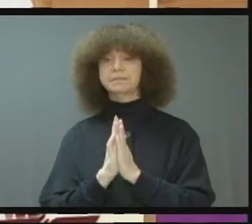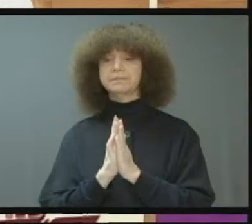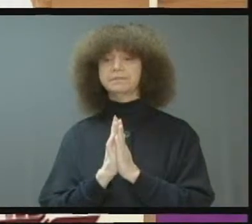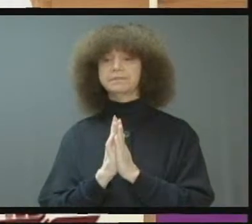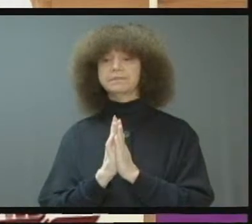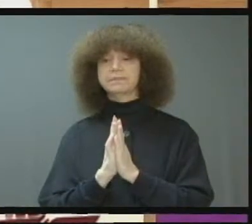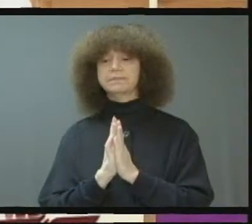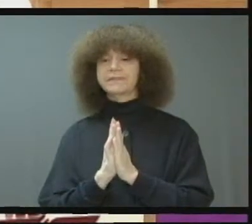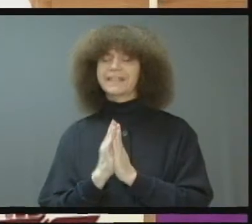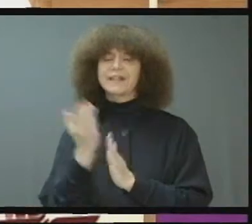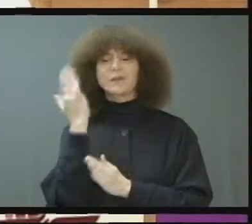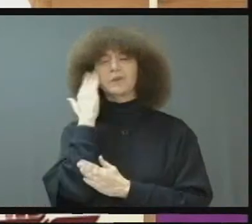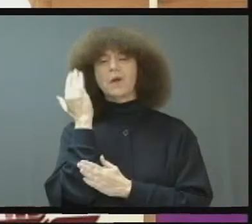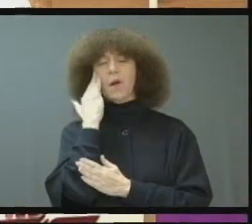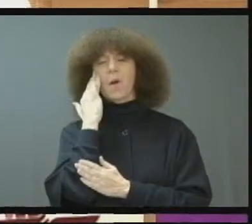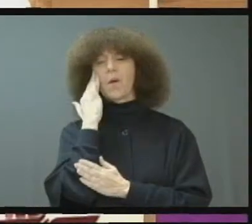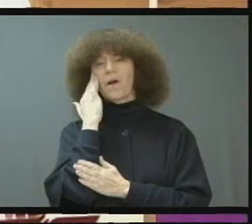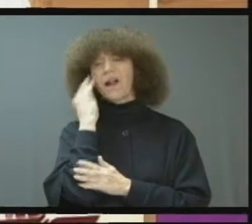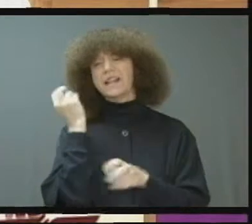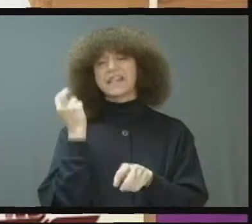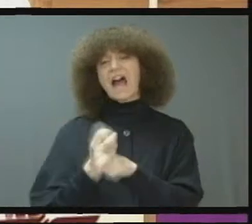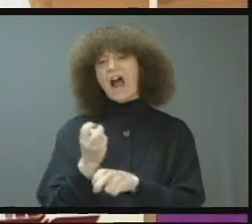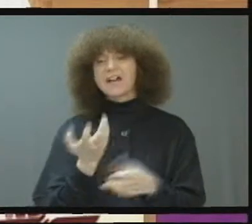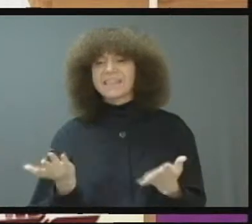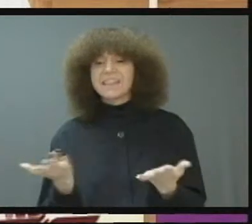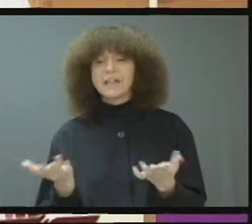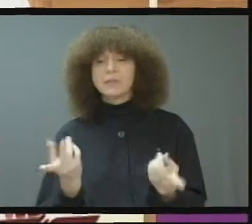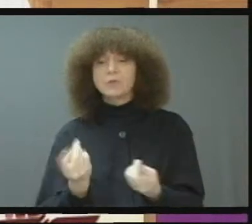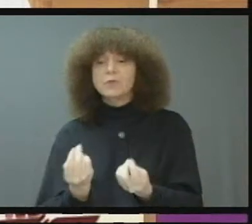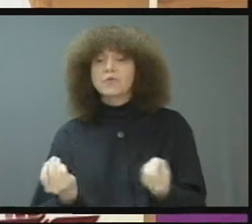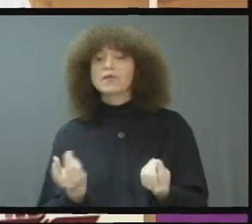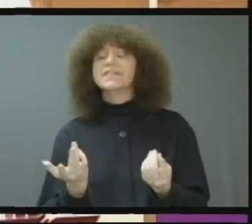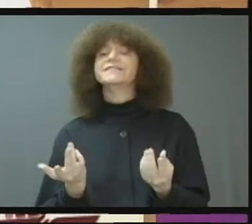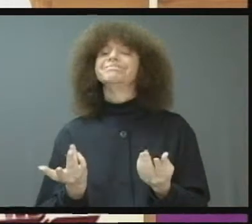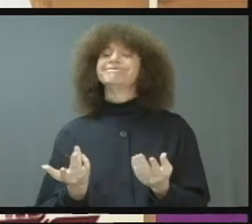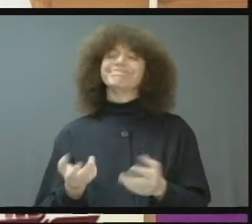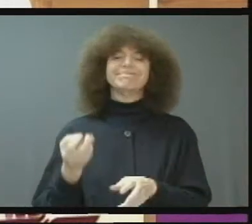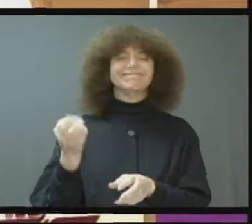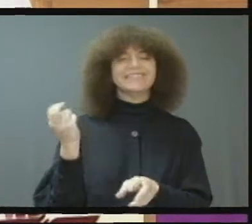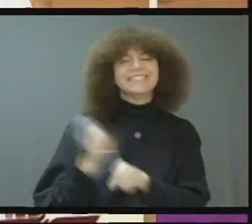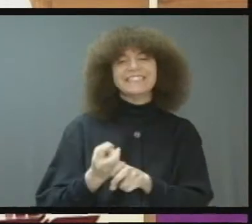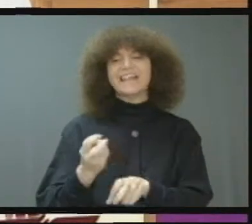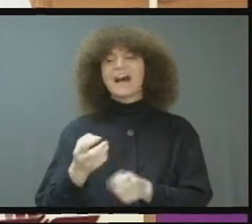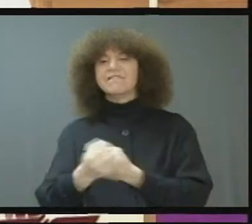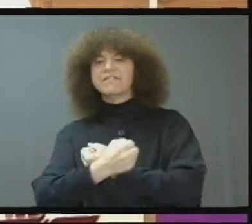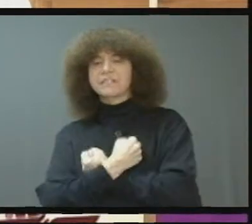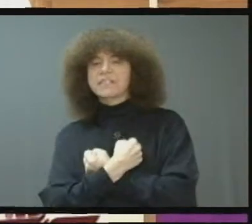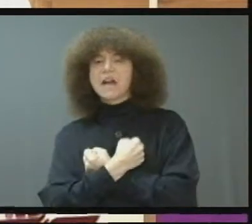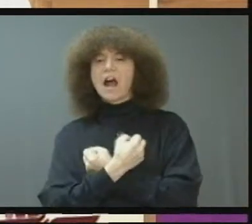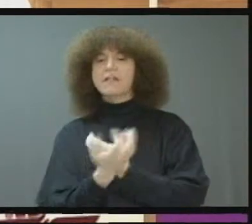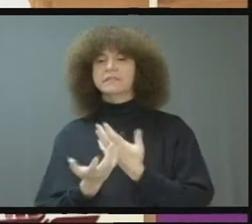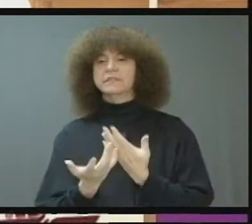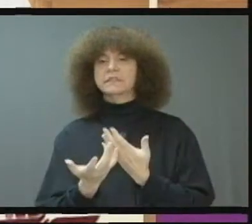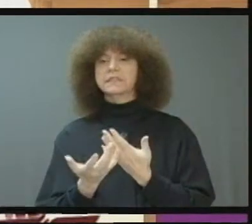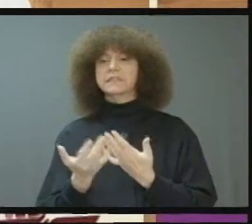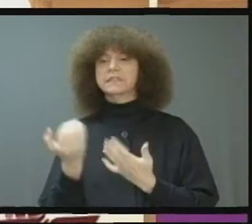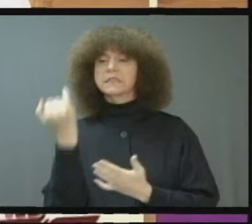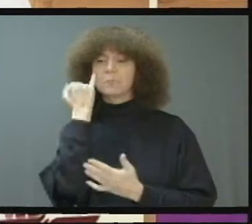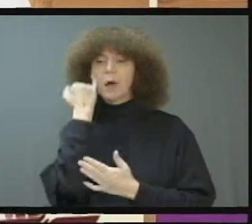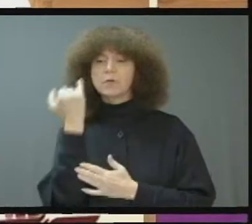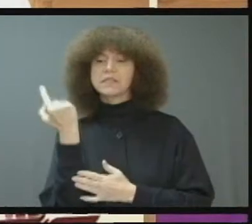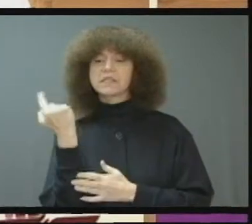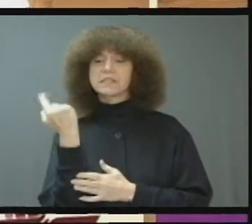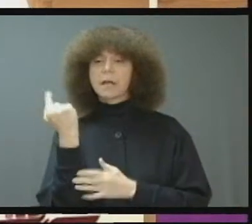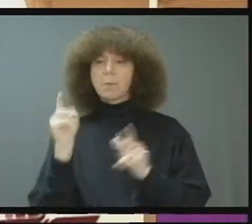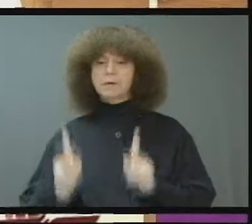One of the hardest things to practice is tough love. When someone is going in the wrong direction, we